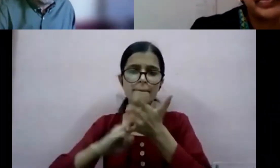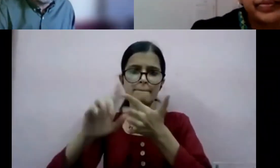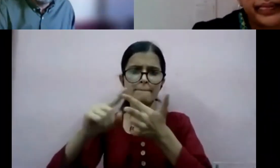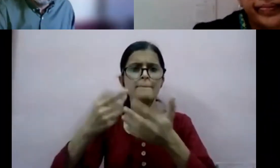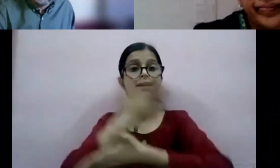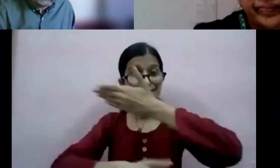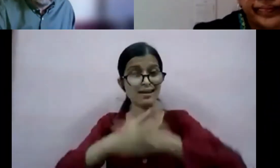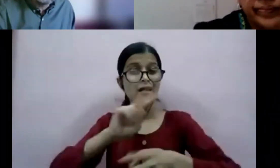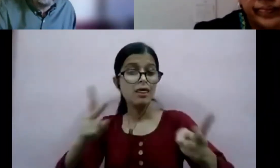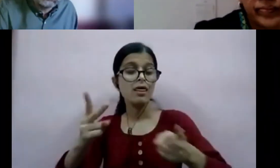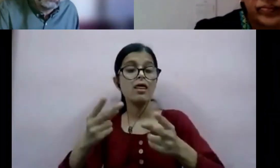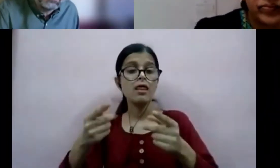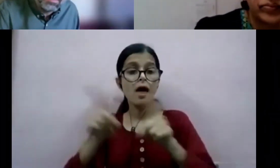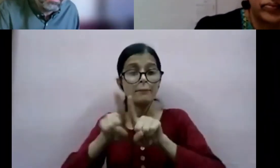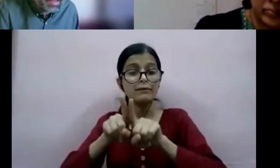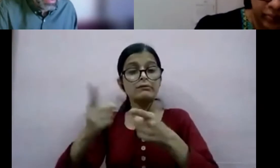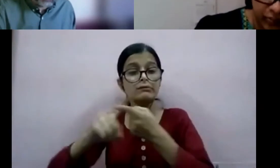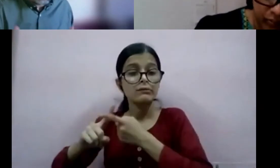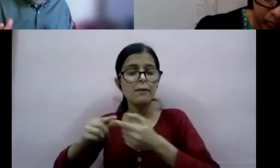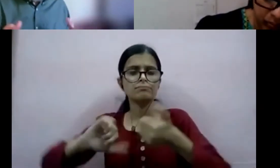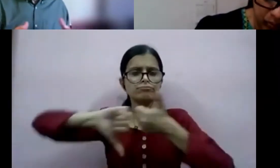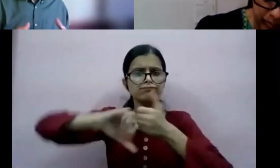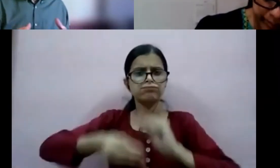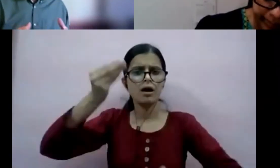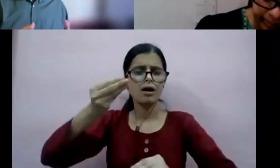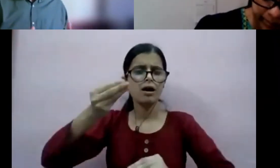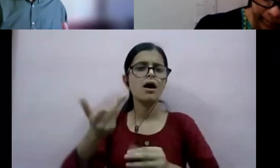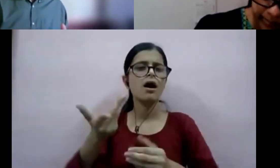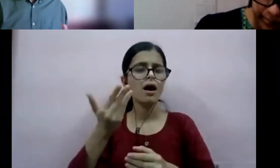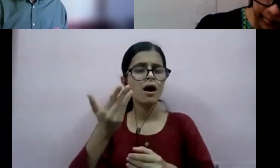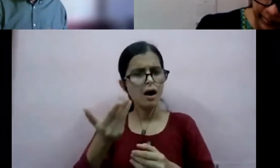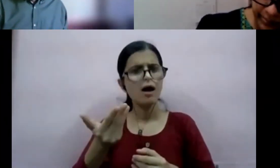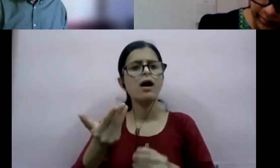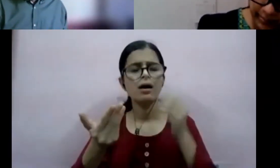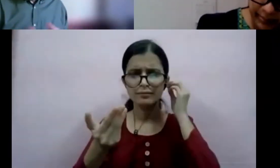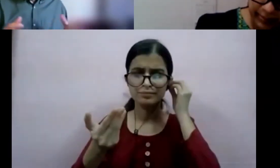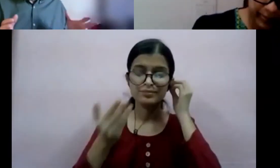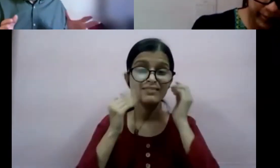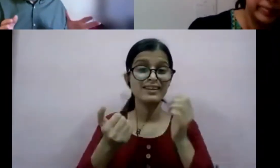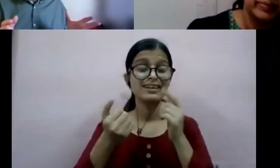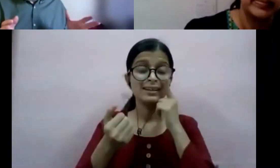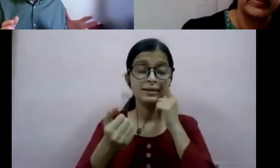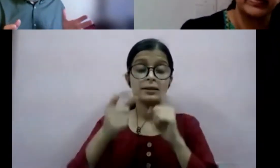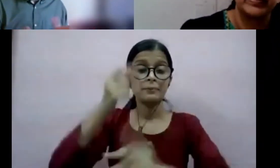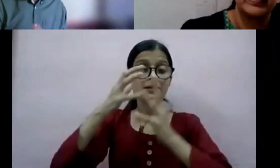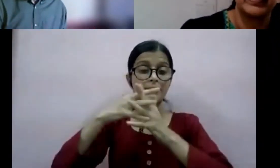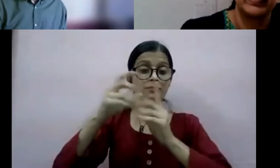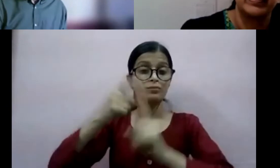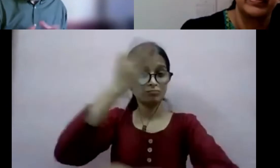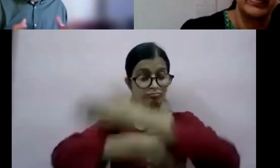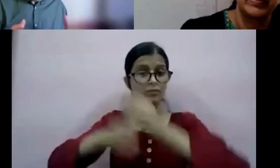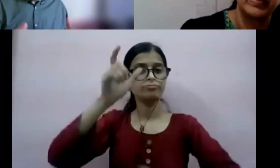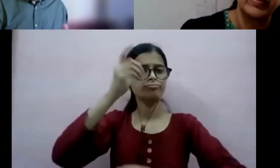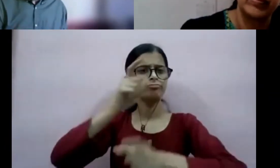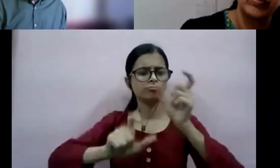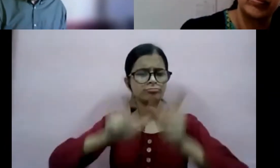if you get COVID than you are compared to somebody who doesn't have Down syndrome. So disabled people are much more at risk, but also the disabled people, the